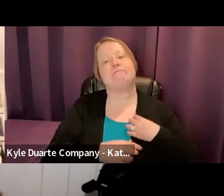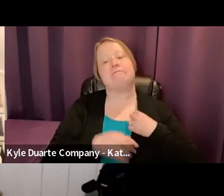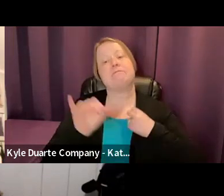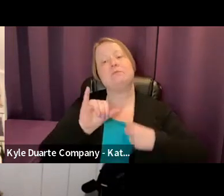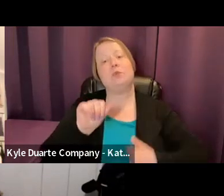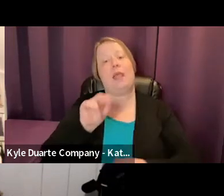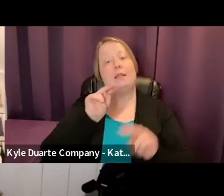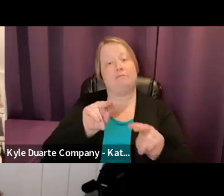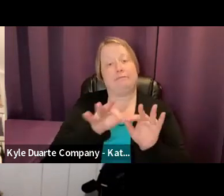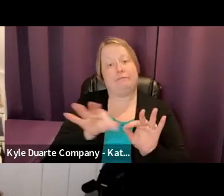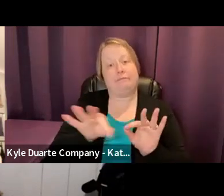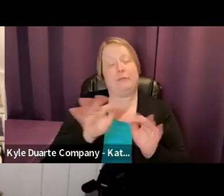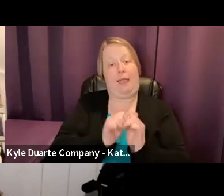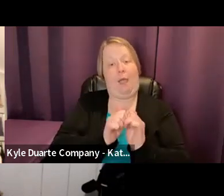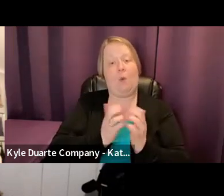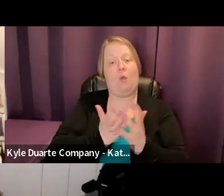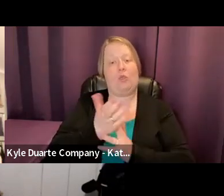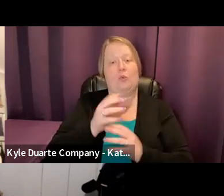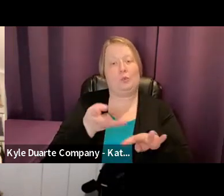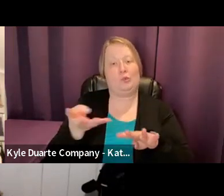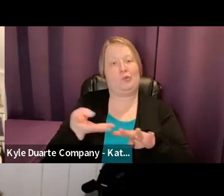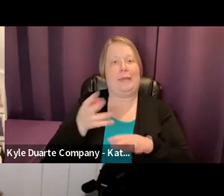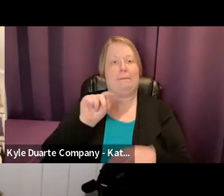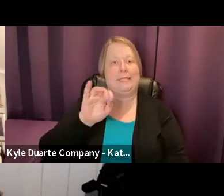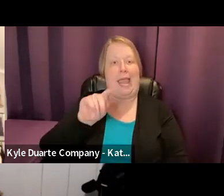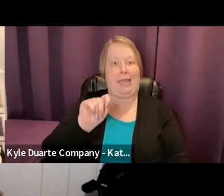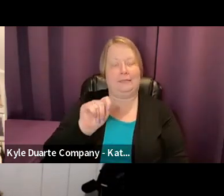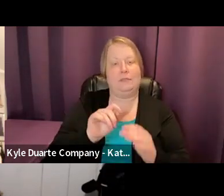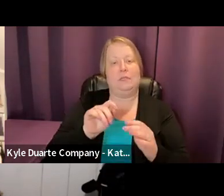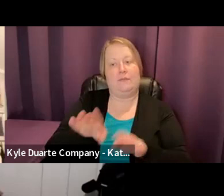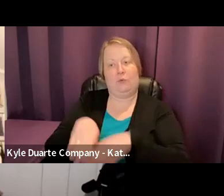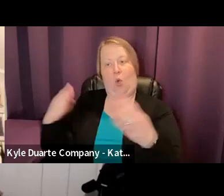captioning through stream text by opening a separate window.